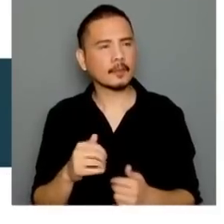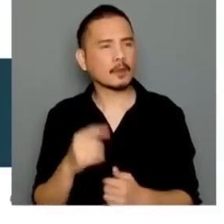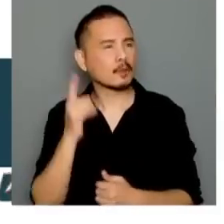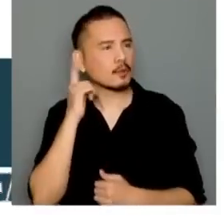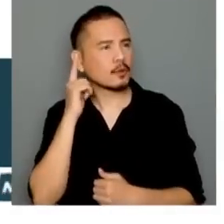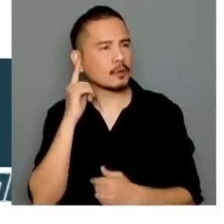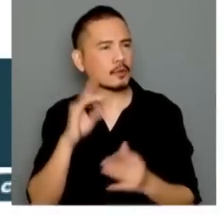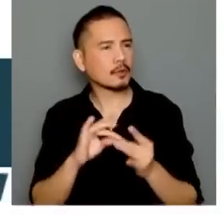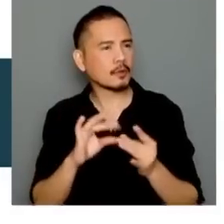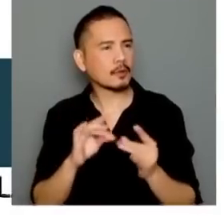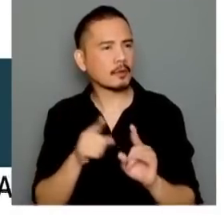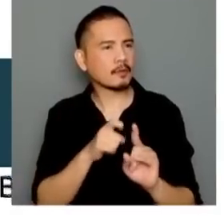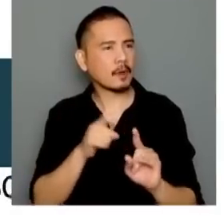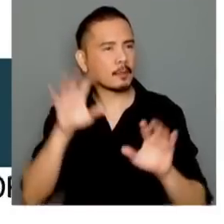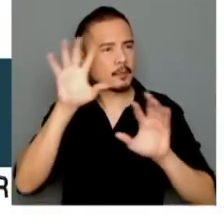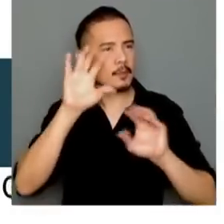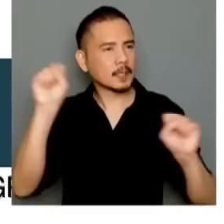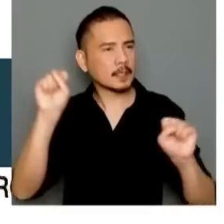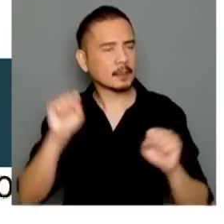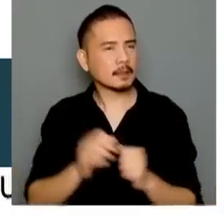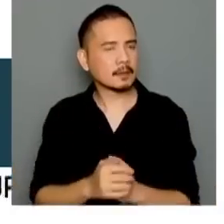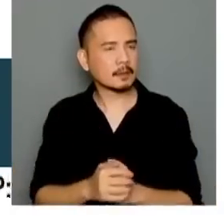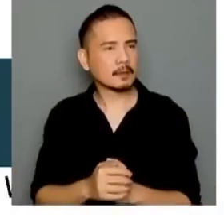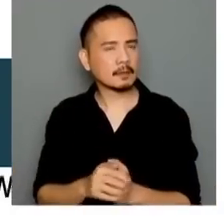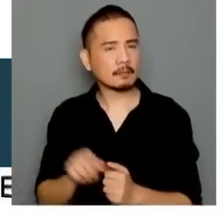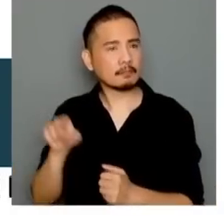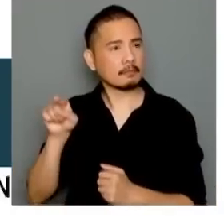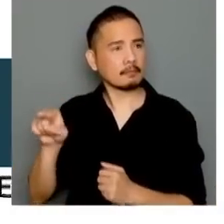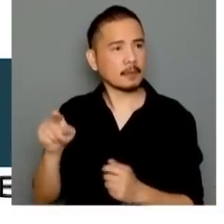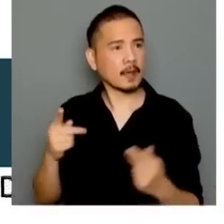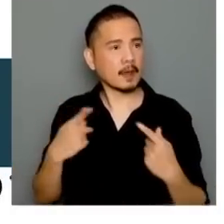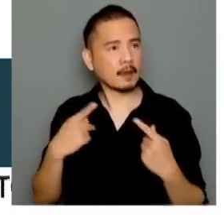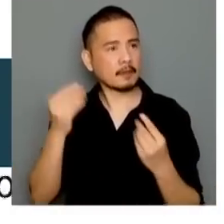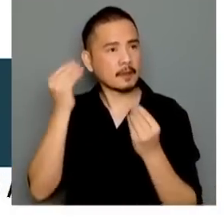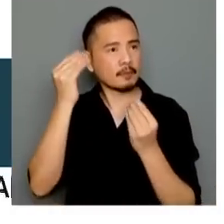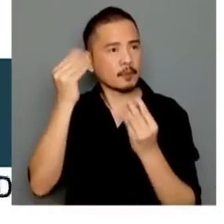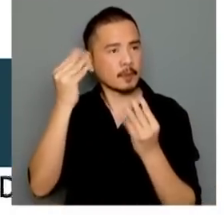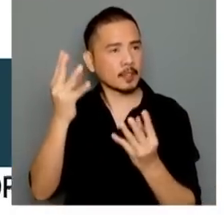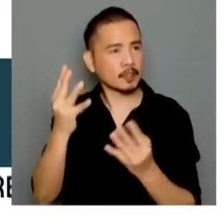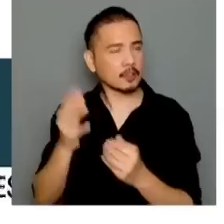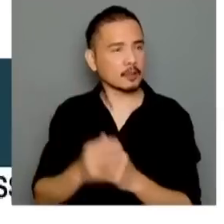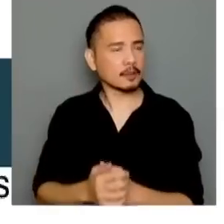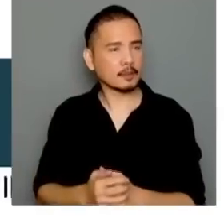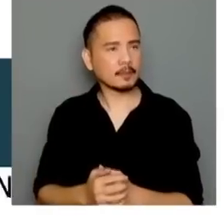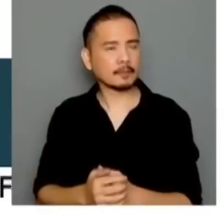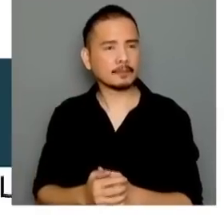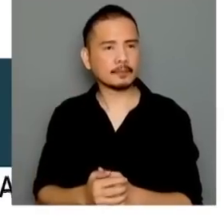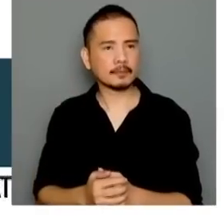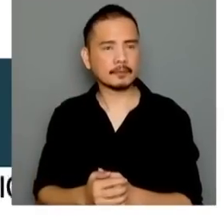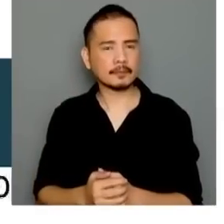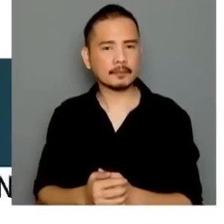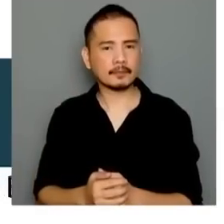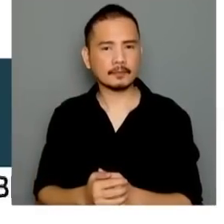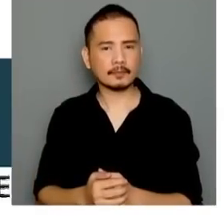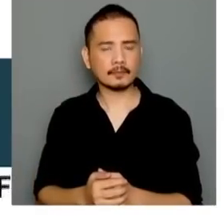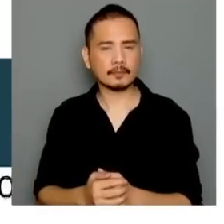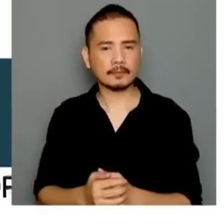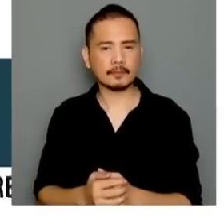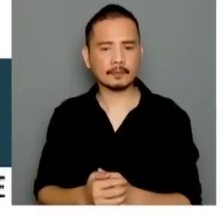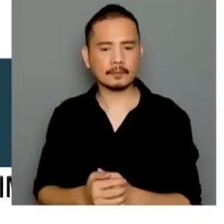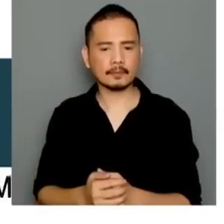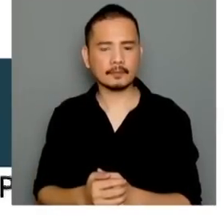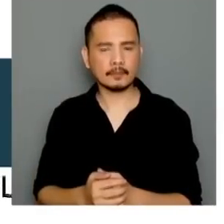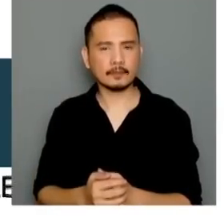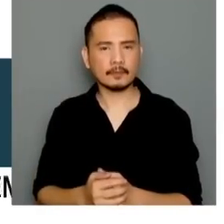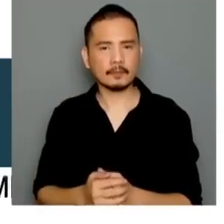less than the president himself, that he has information to believe that during the term of Bureau